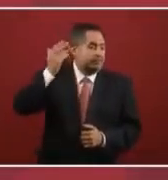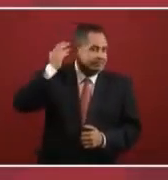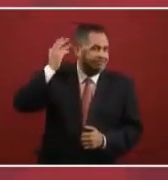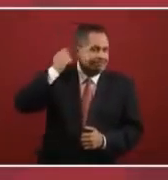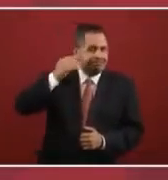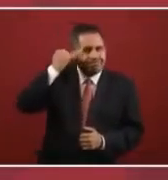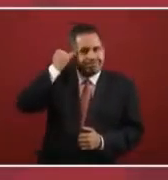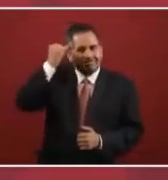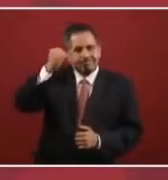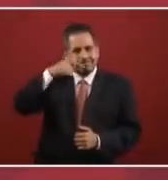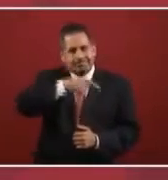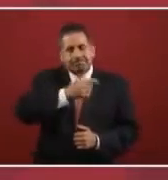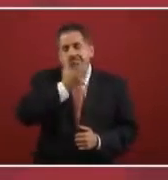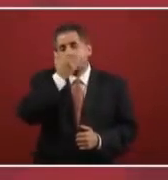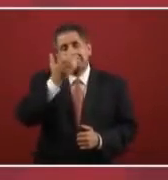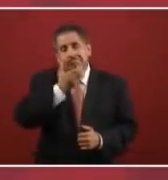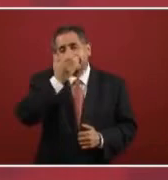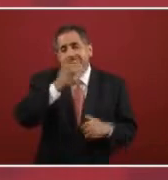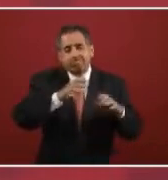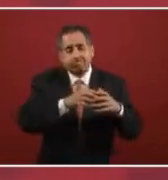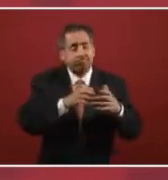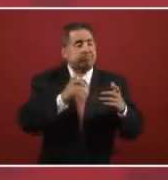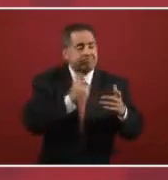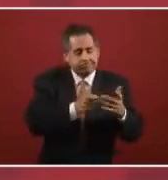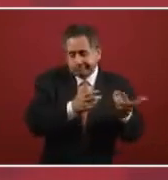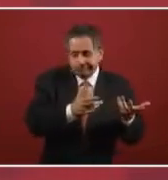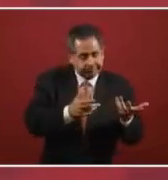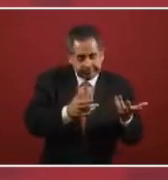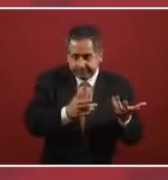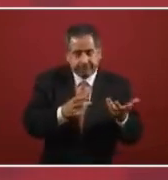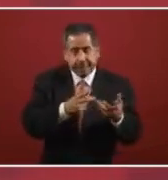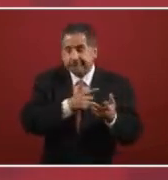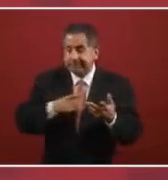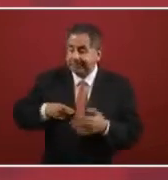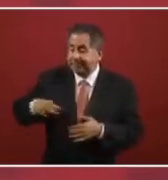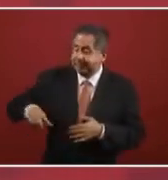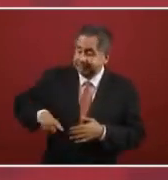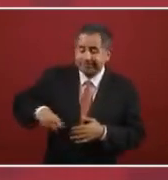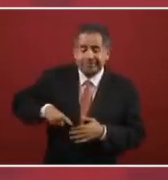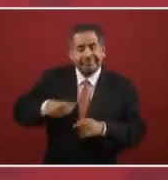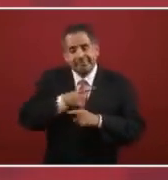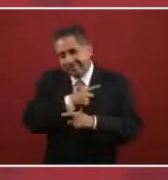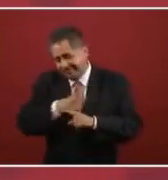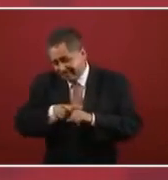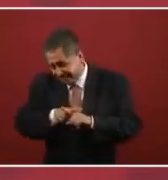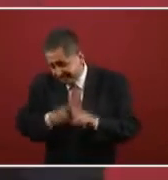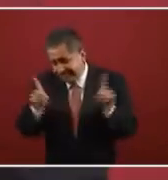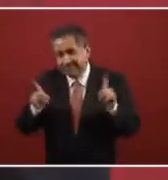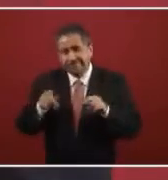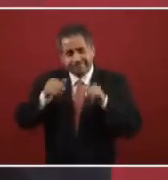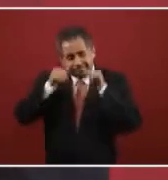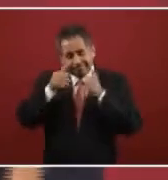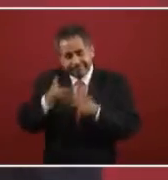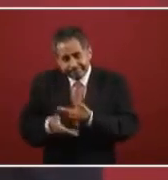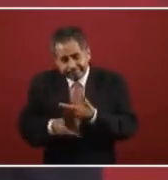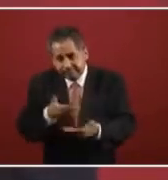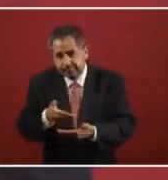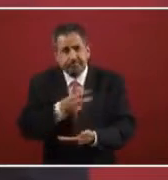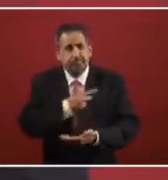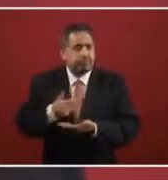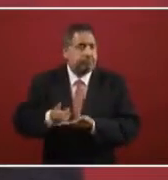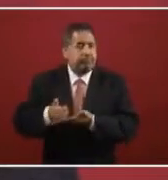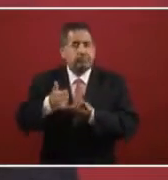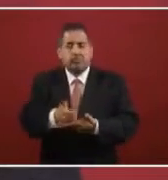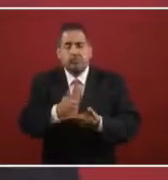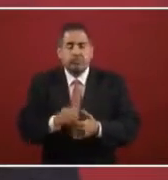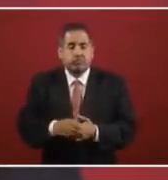culture el servidor público is the public es servant otra cosa. is Y another eso thing. todos tenemos que ayudar. So we